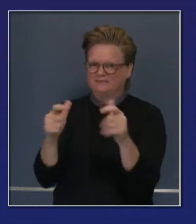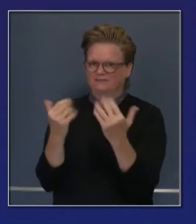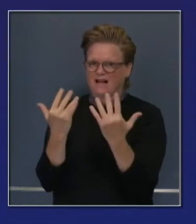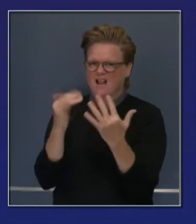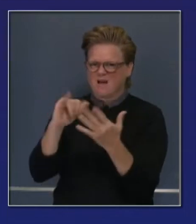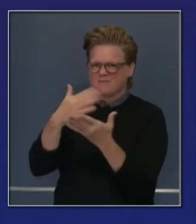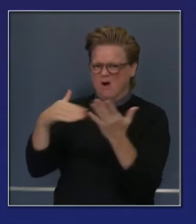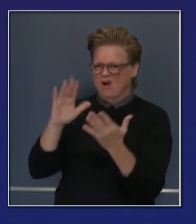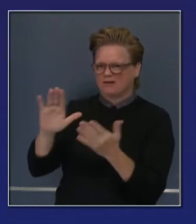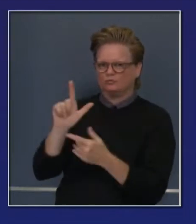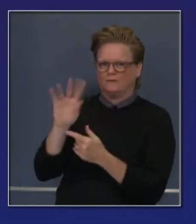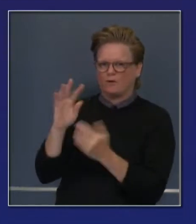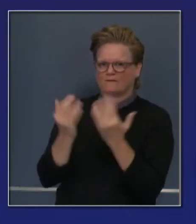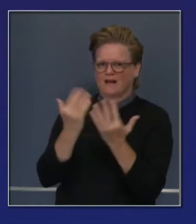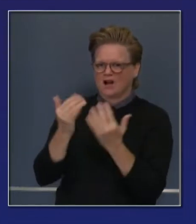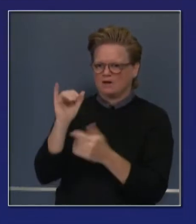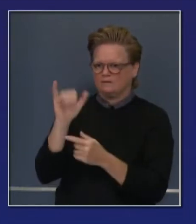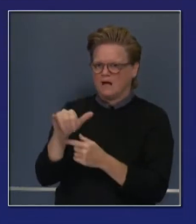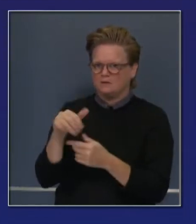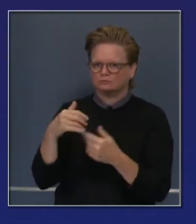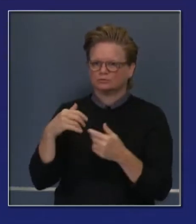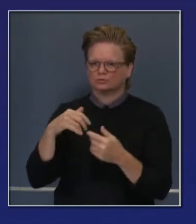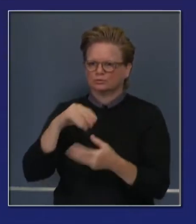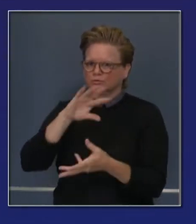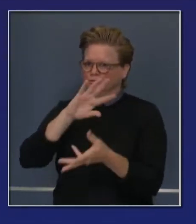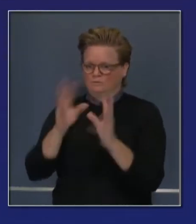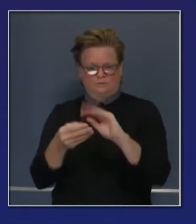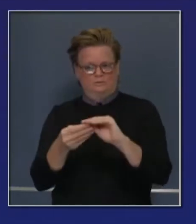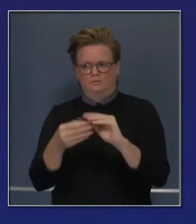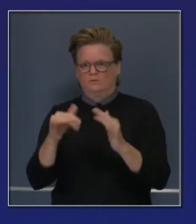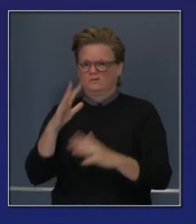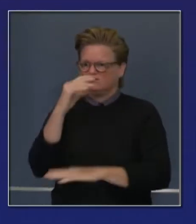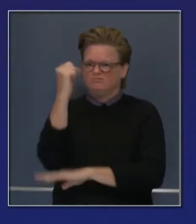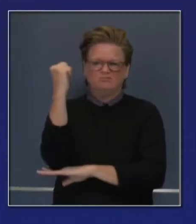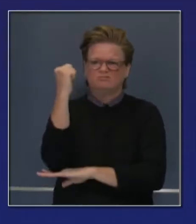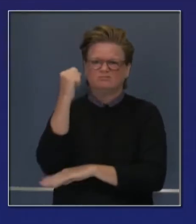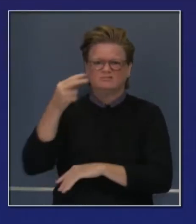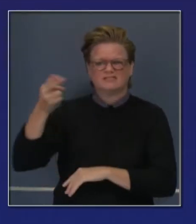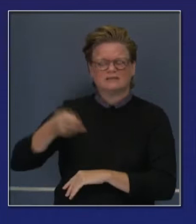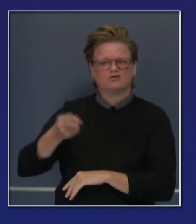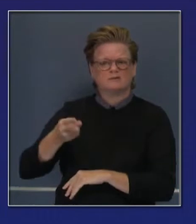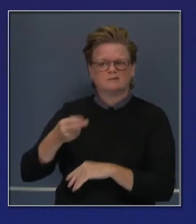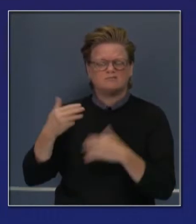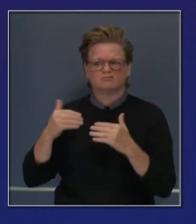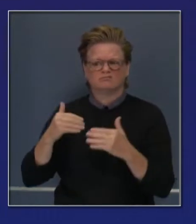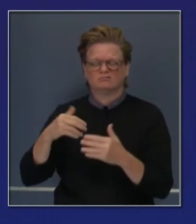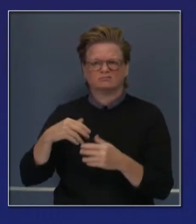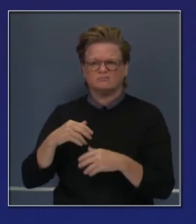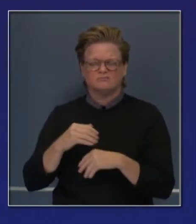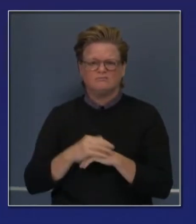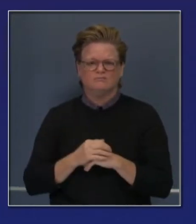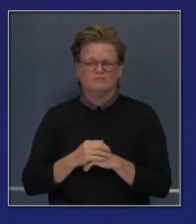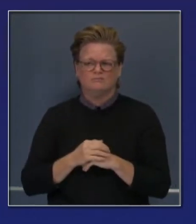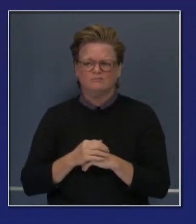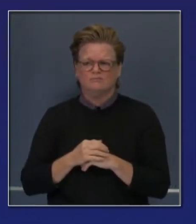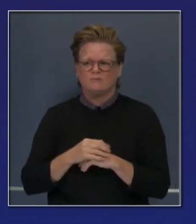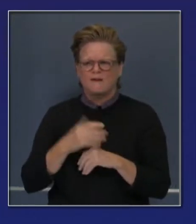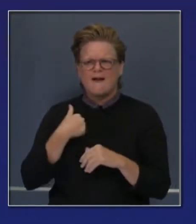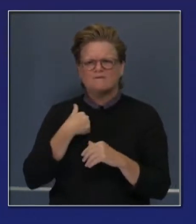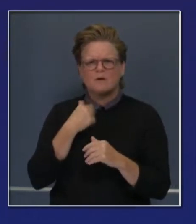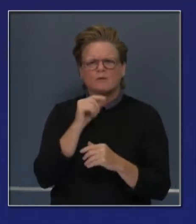in California's recorded history. The August fire continues to